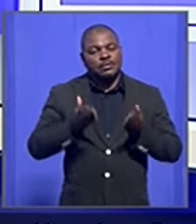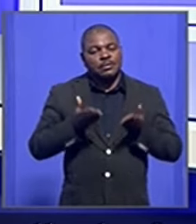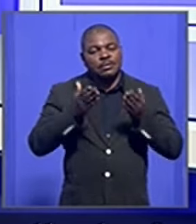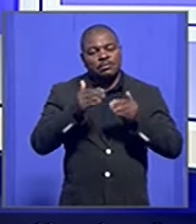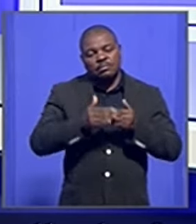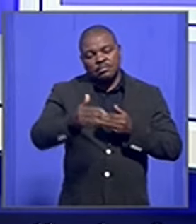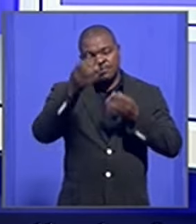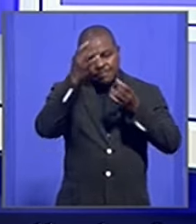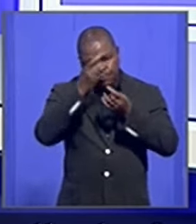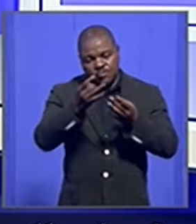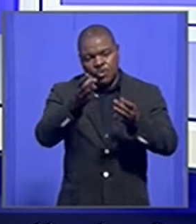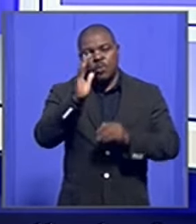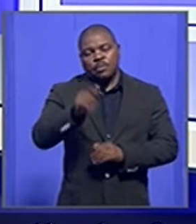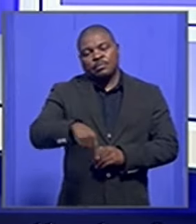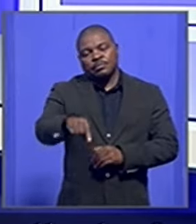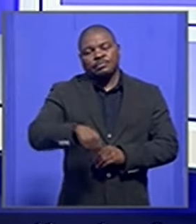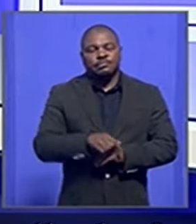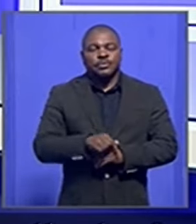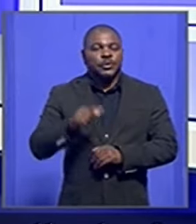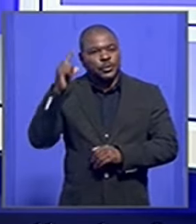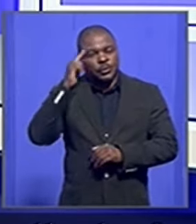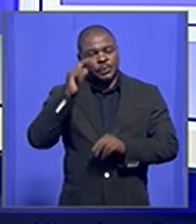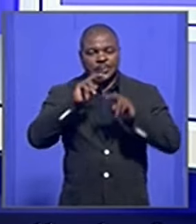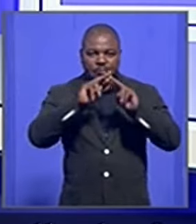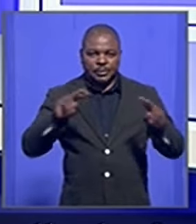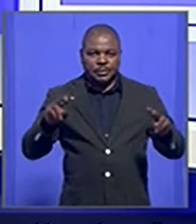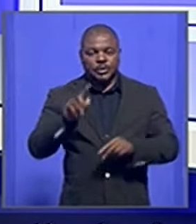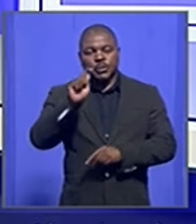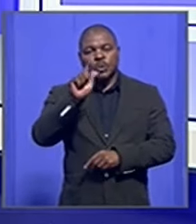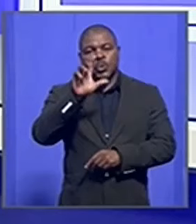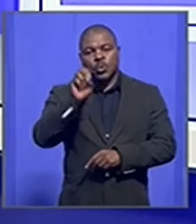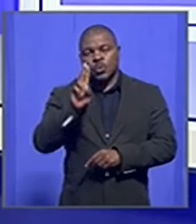itsisiwe mo tsamaong ya nako. Robala ka kagiso tokgolo.